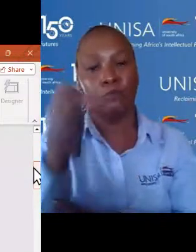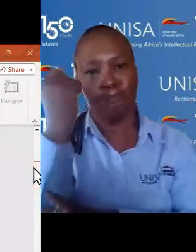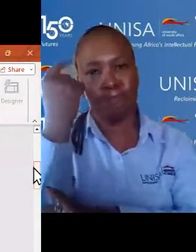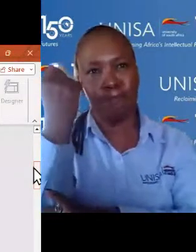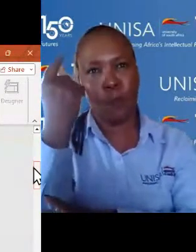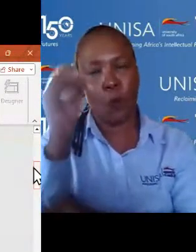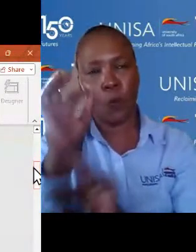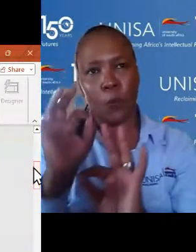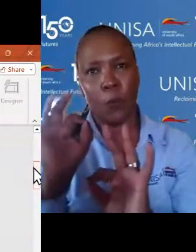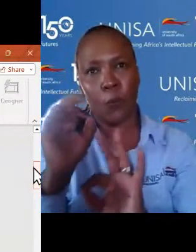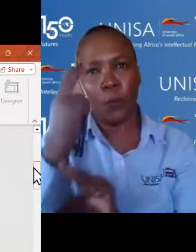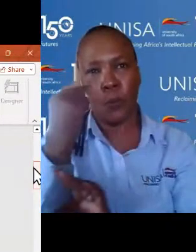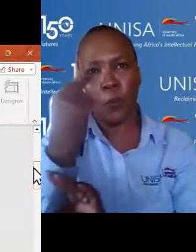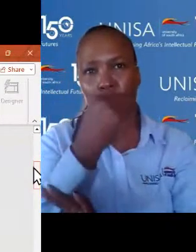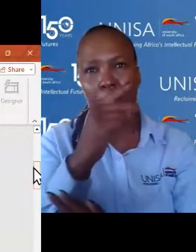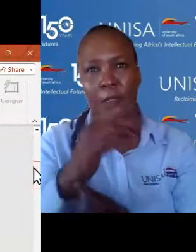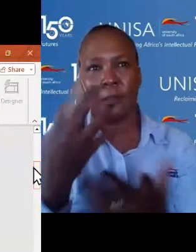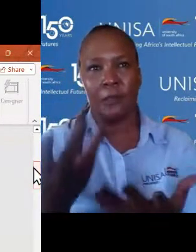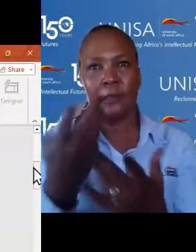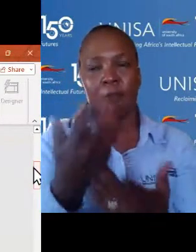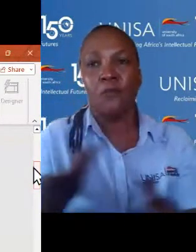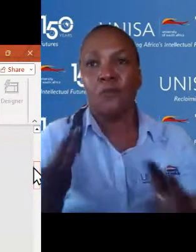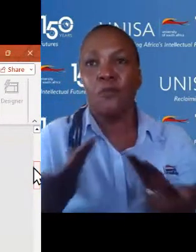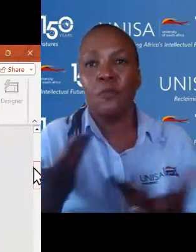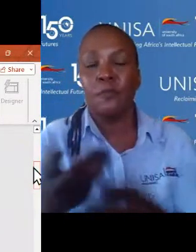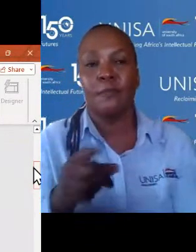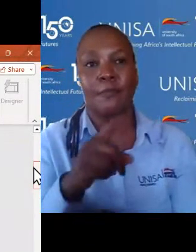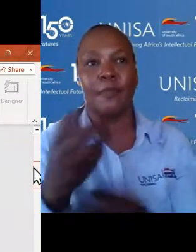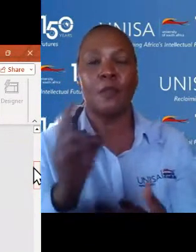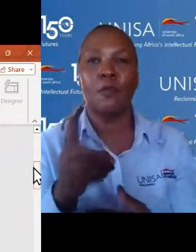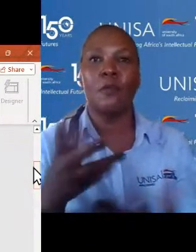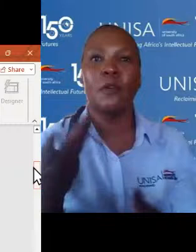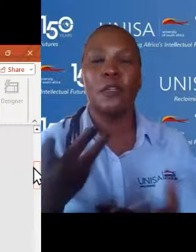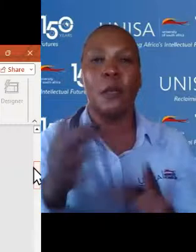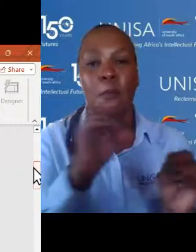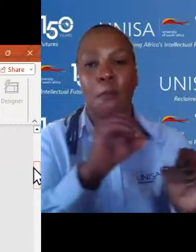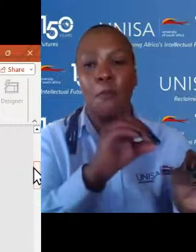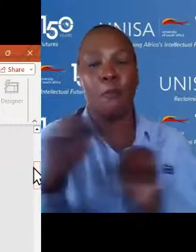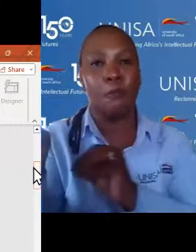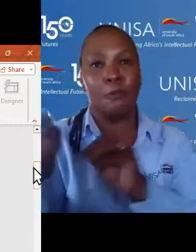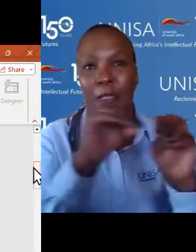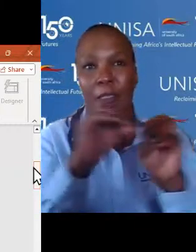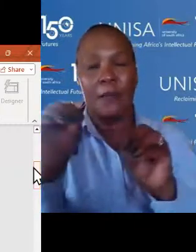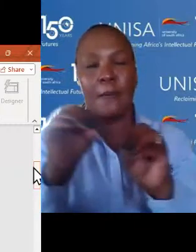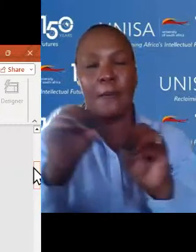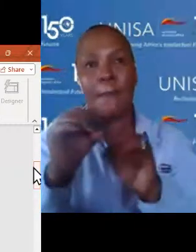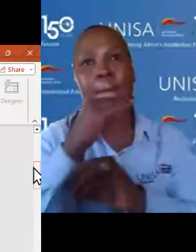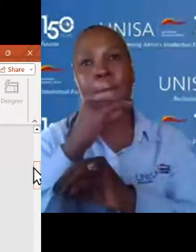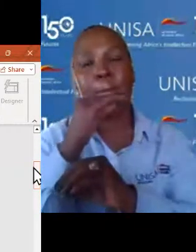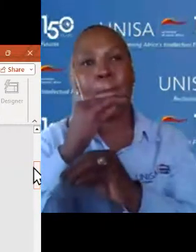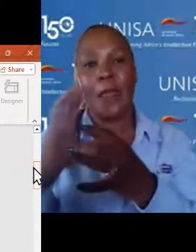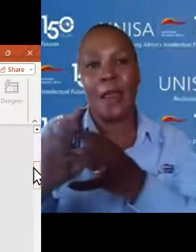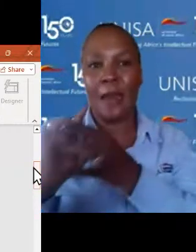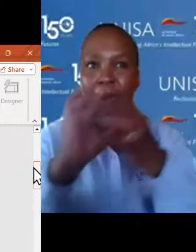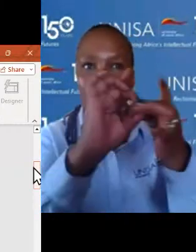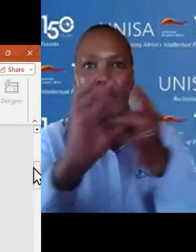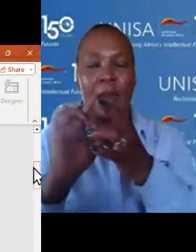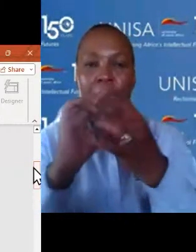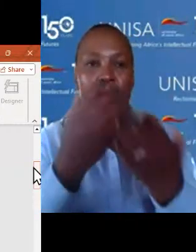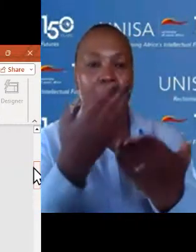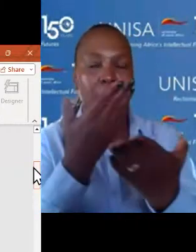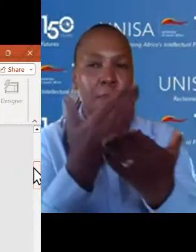blind, you should understand where you are. And mobility also relates to the ability to